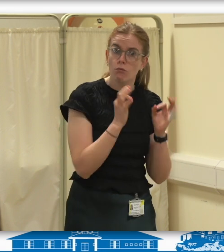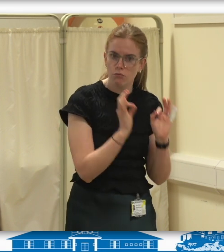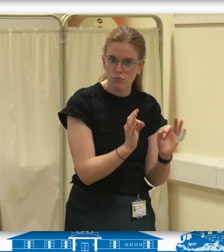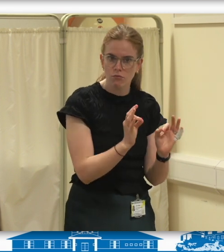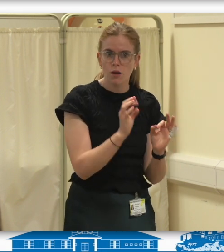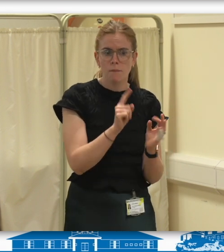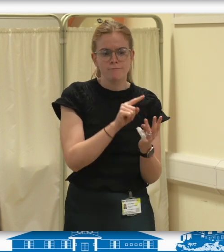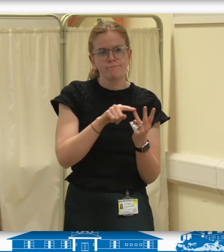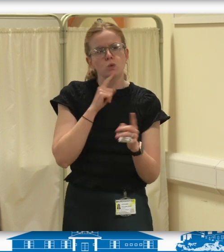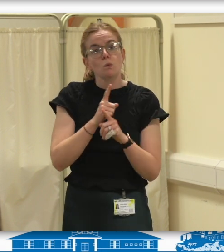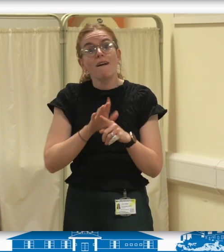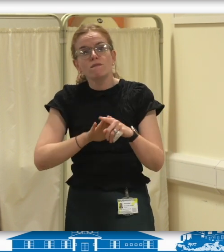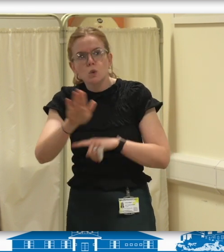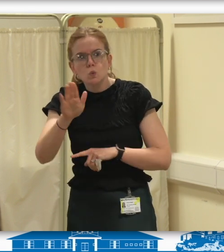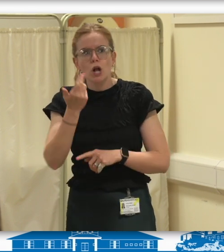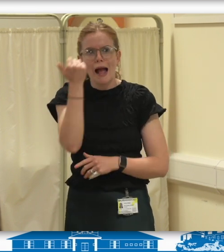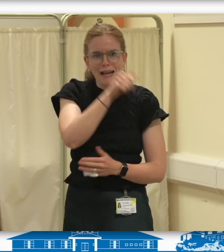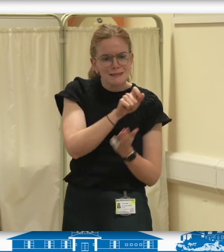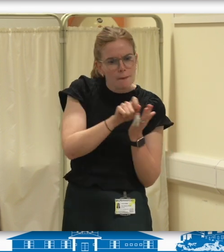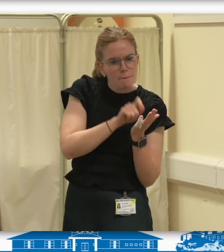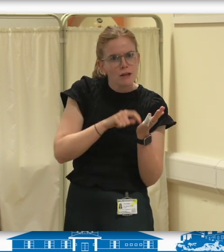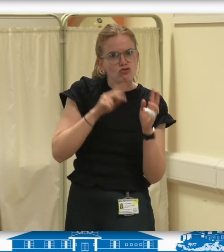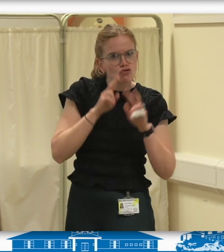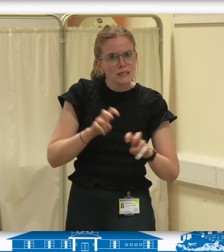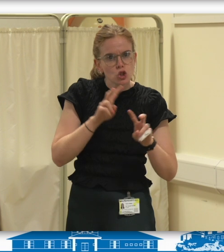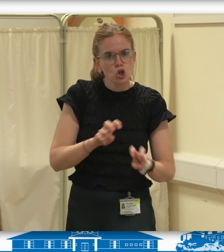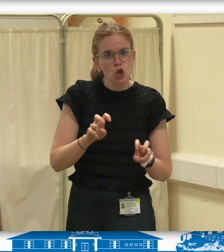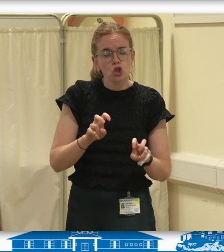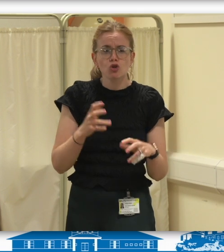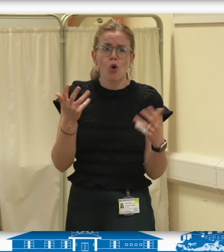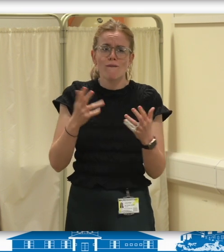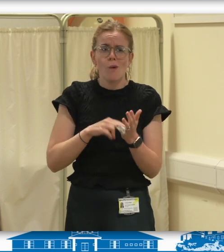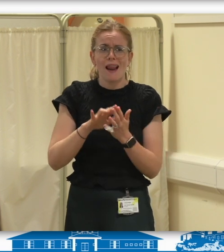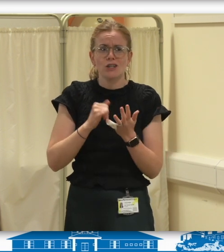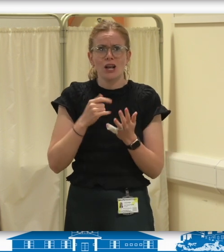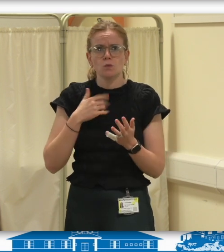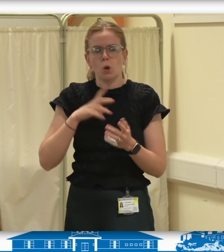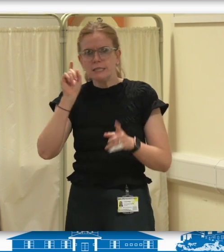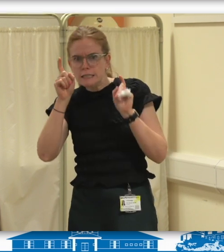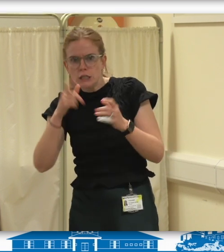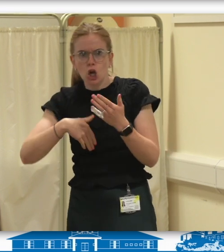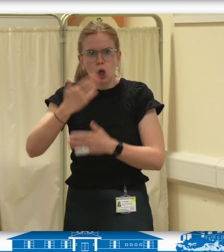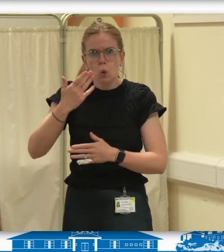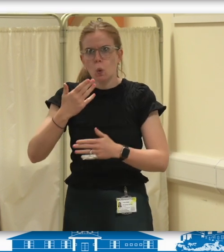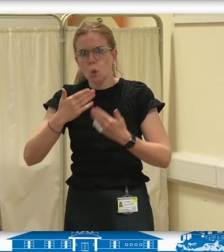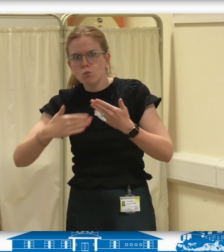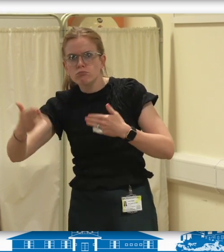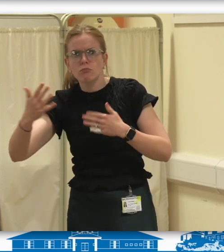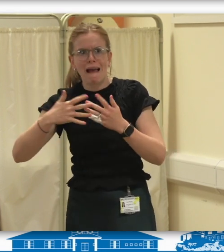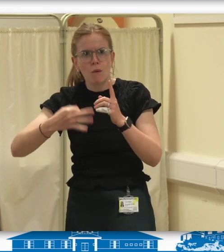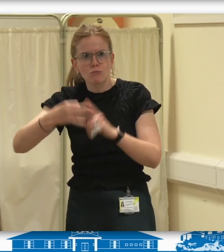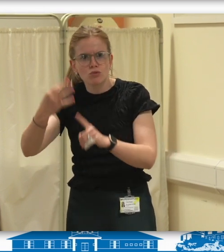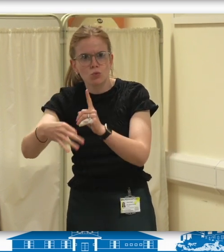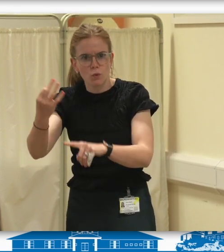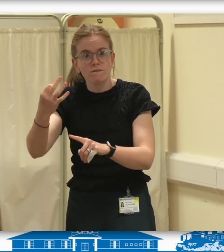patients tomorrow, and the NHS is always about innovation. So we fund a lot of things that look at how we